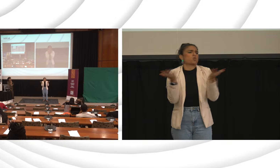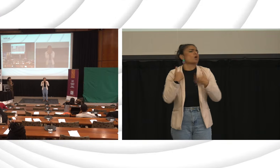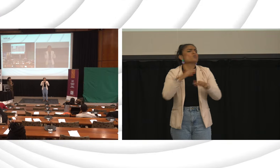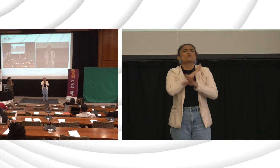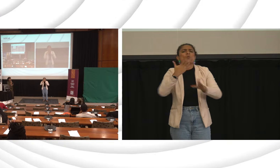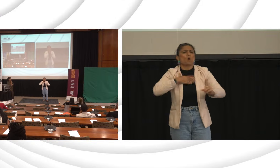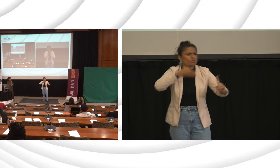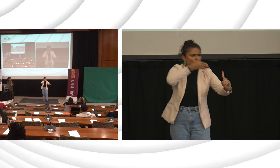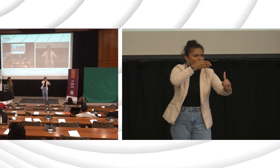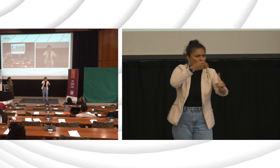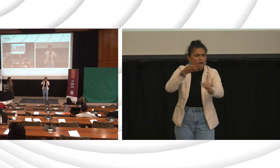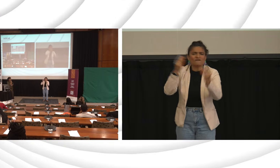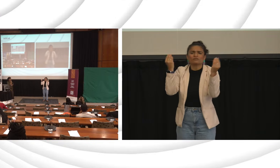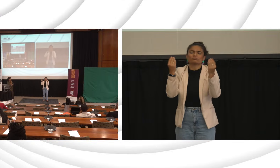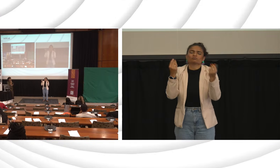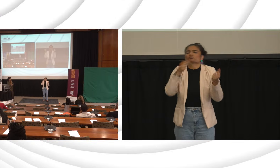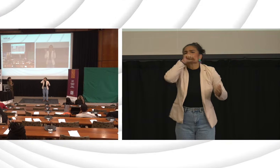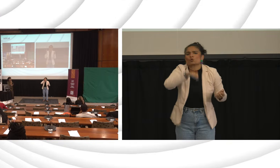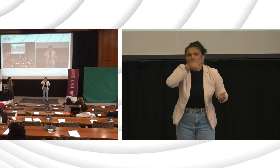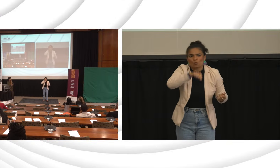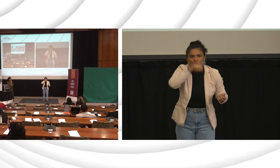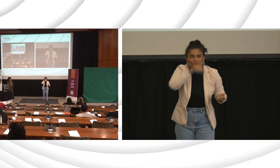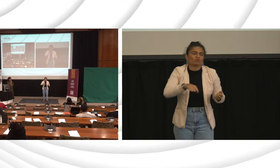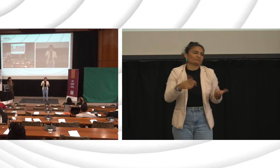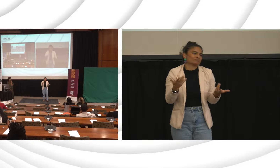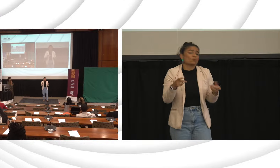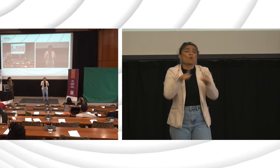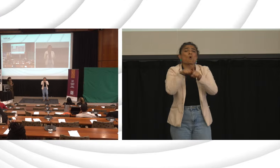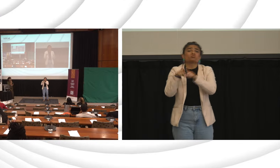backgrounds, different genders, and